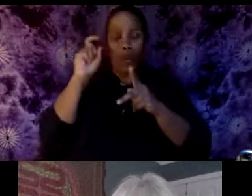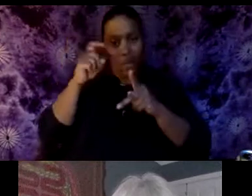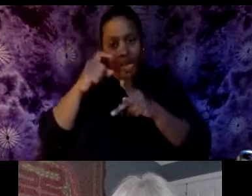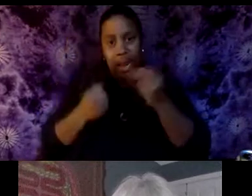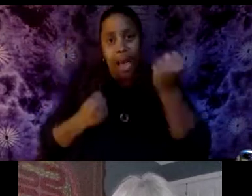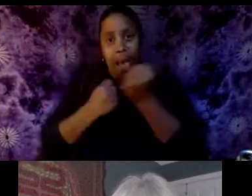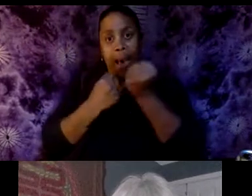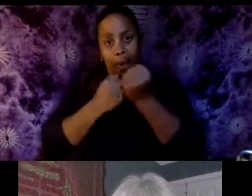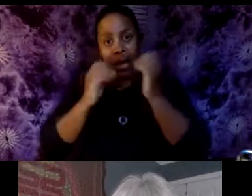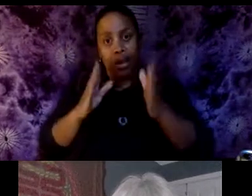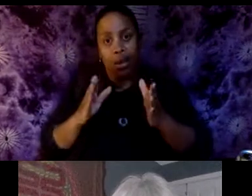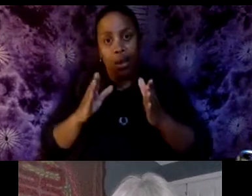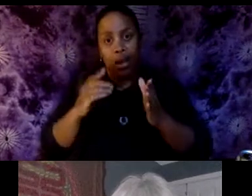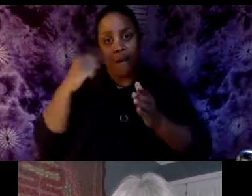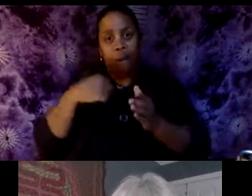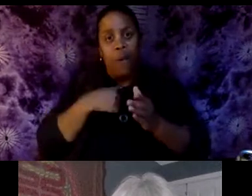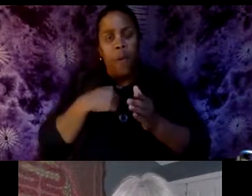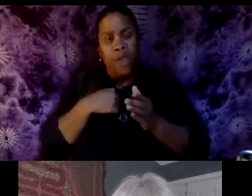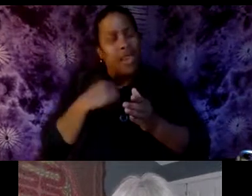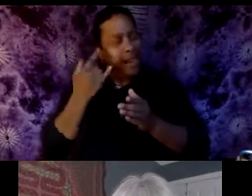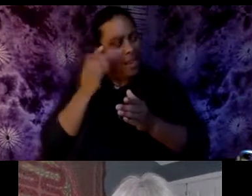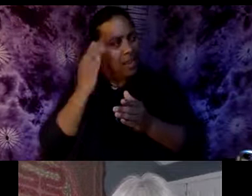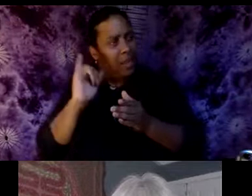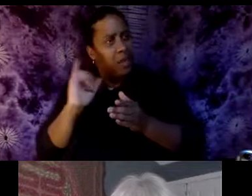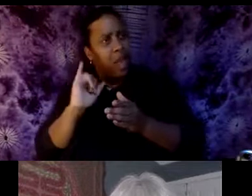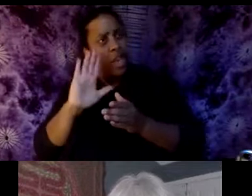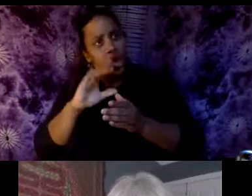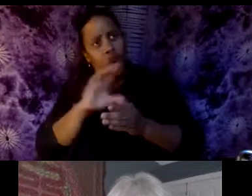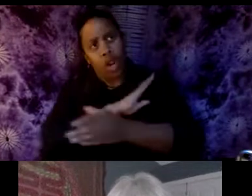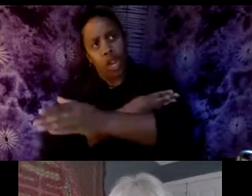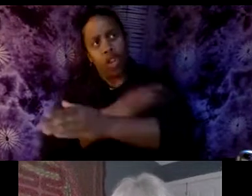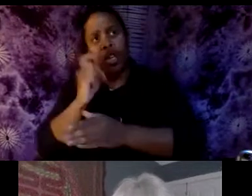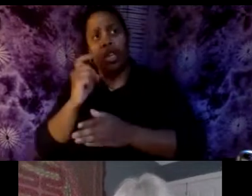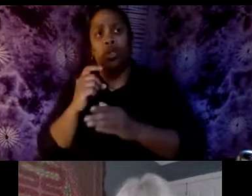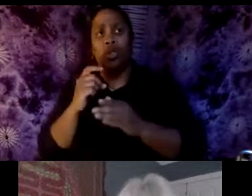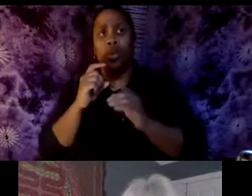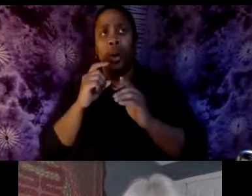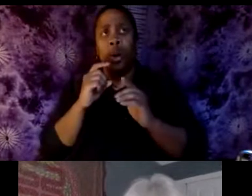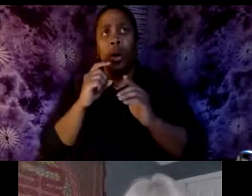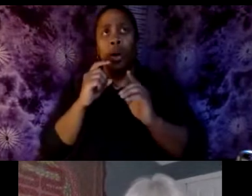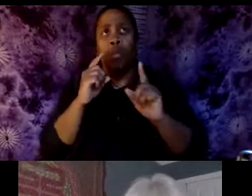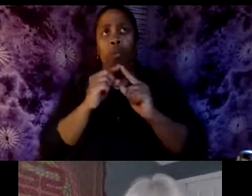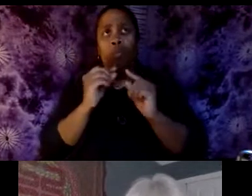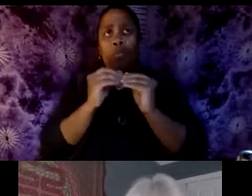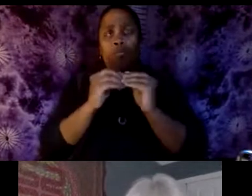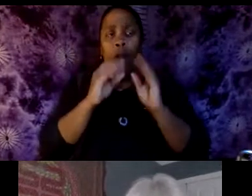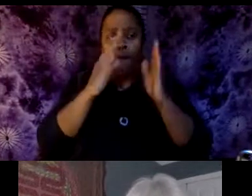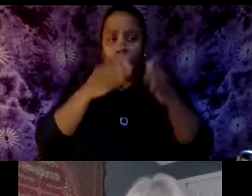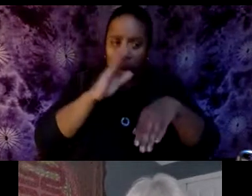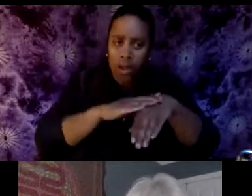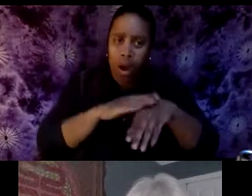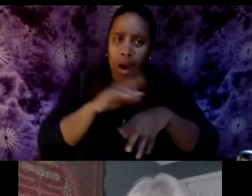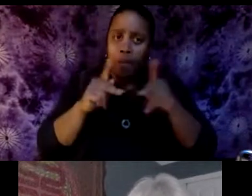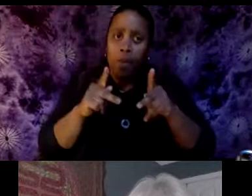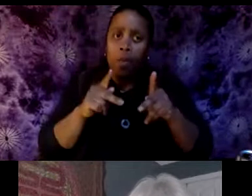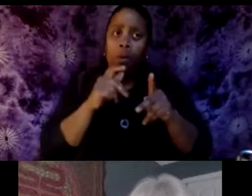it seems like having your energy go into advocating for you and people like you, or something more like that, seems like that it's more in line with the journey you're